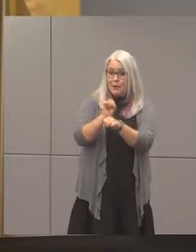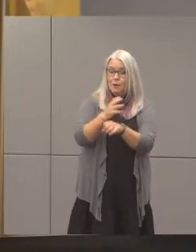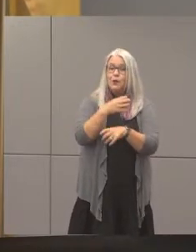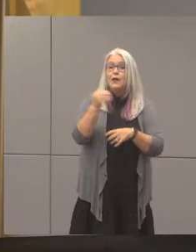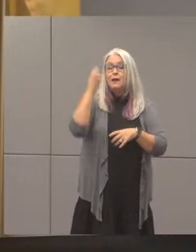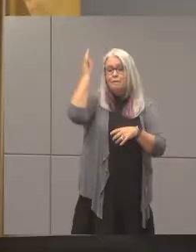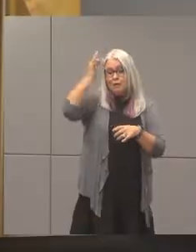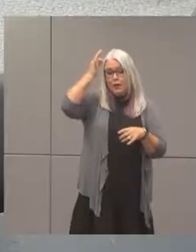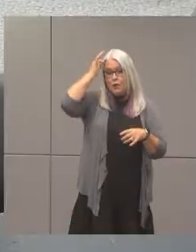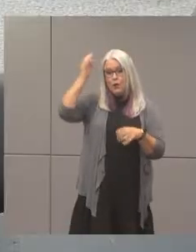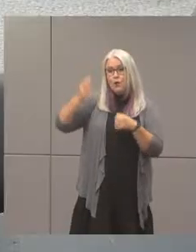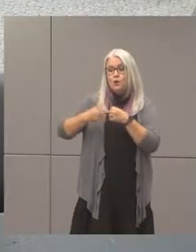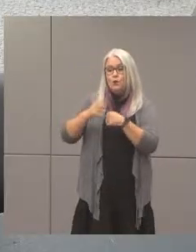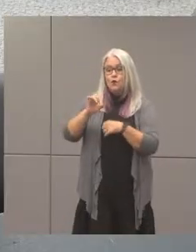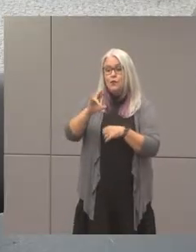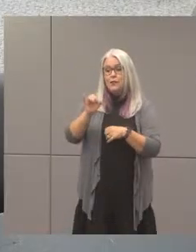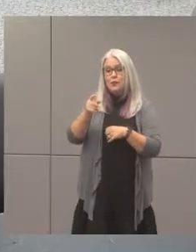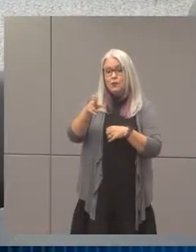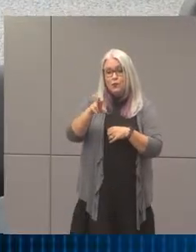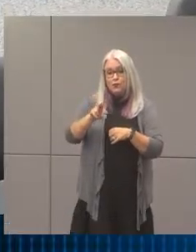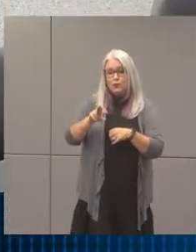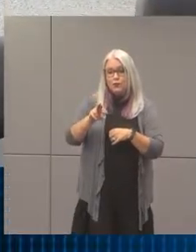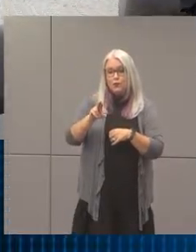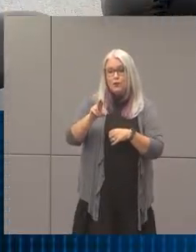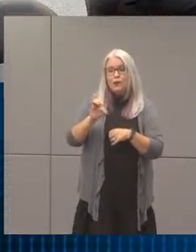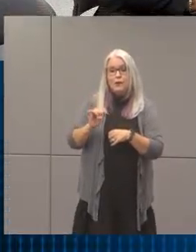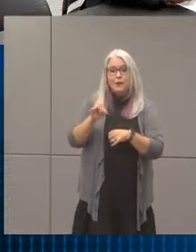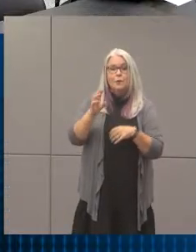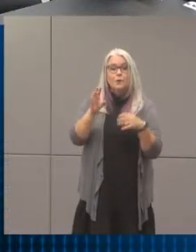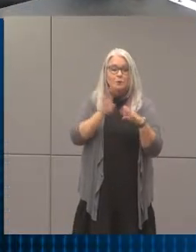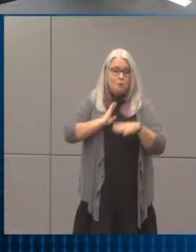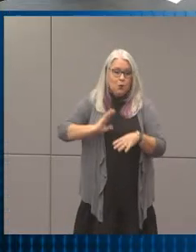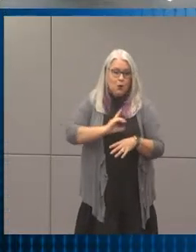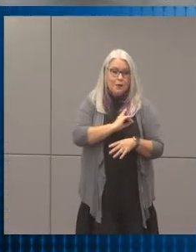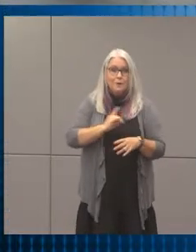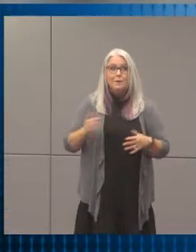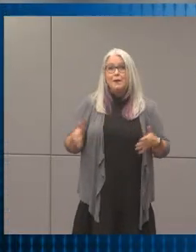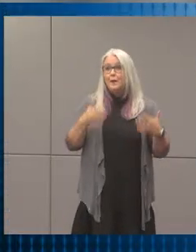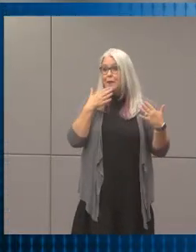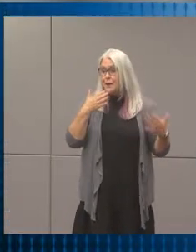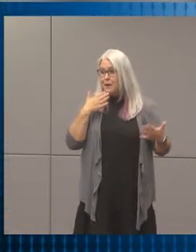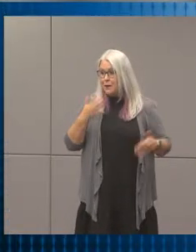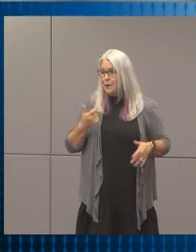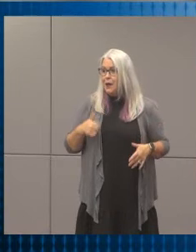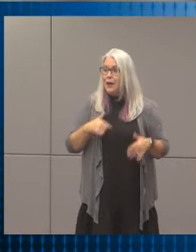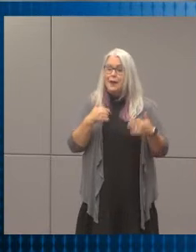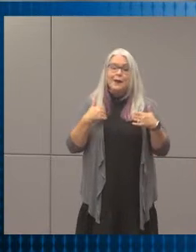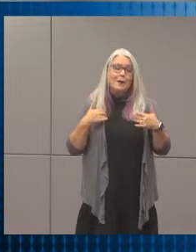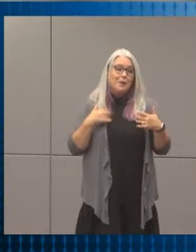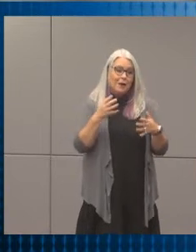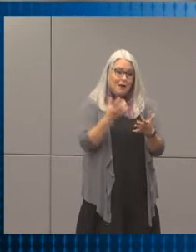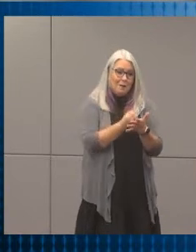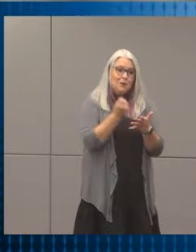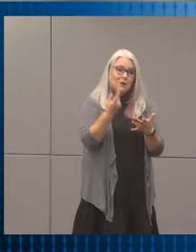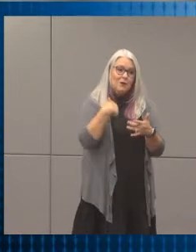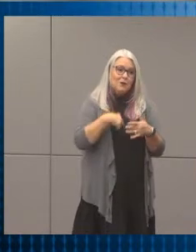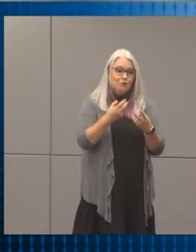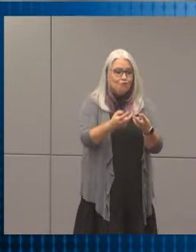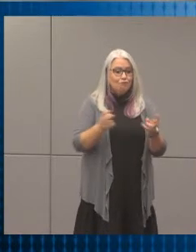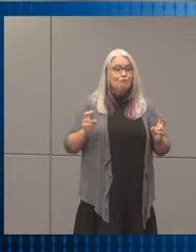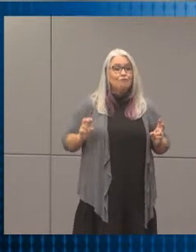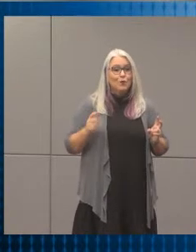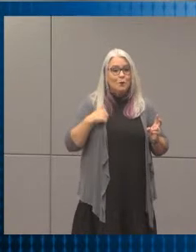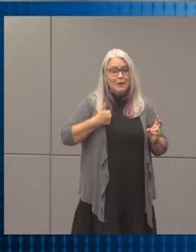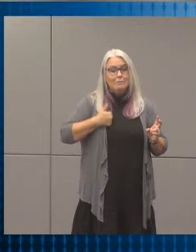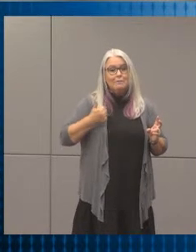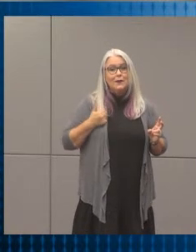Board. Thank you, Dr. Beverly. As Dr. Beverly shared, I had the opportunity to be a panelist at the